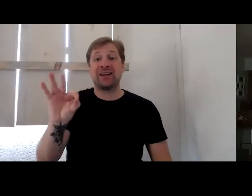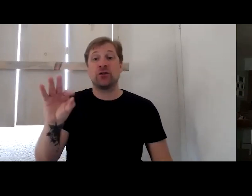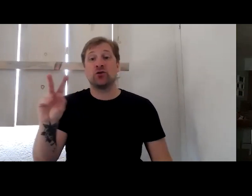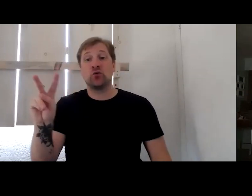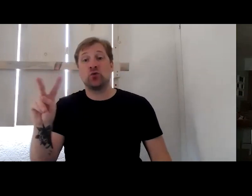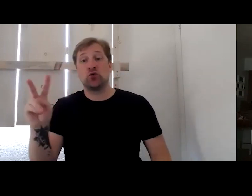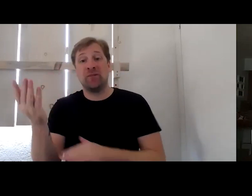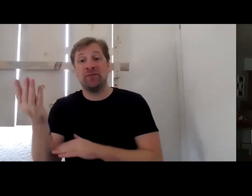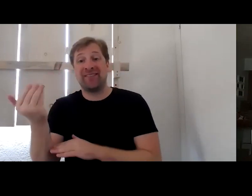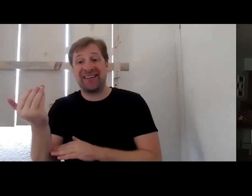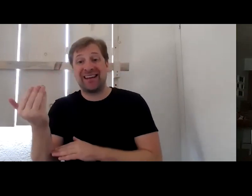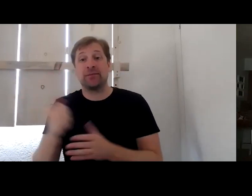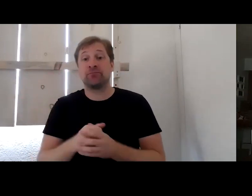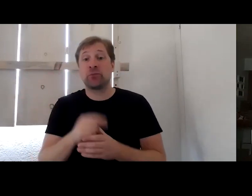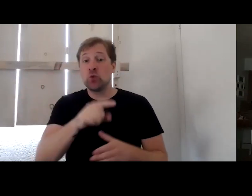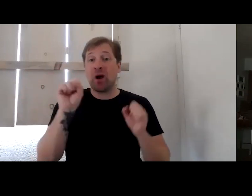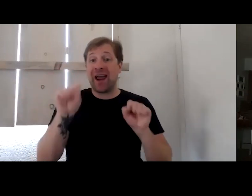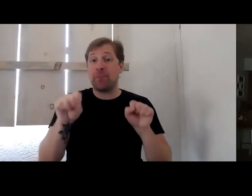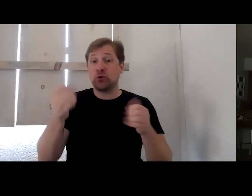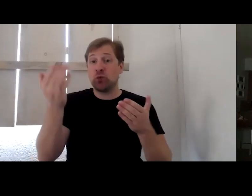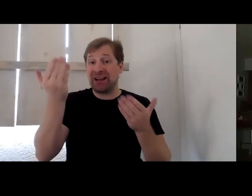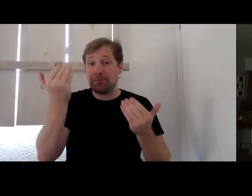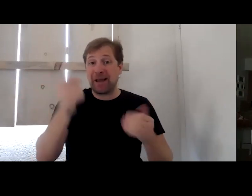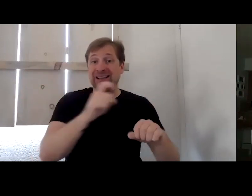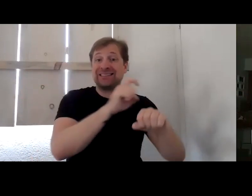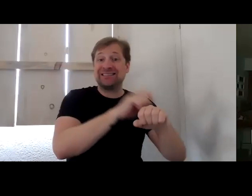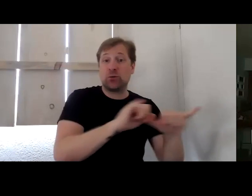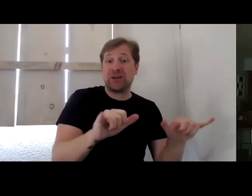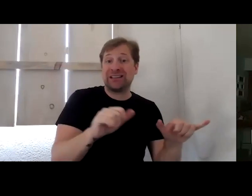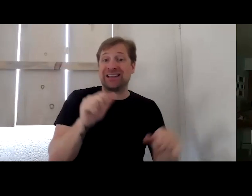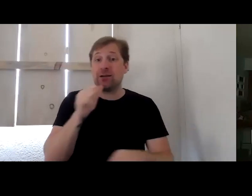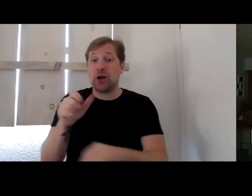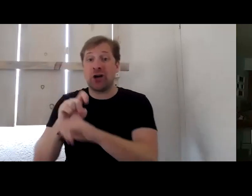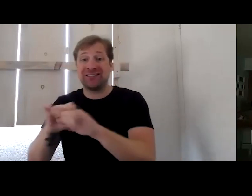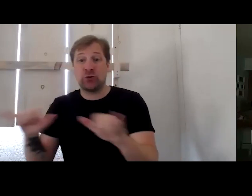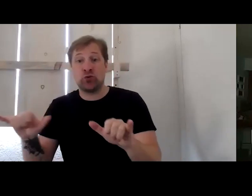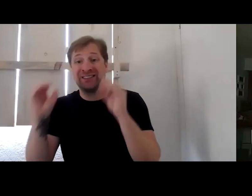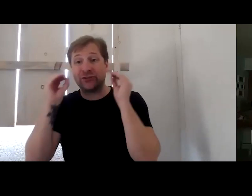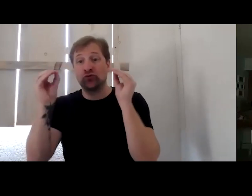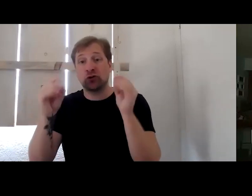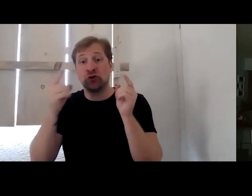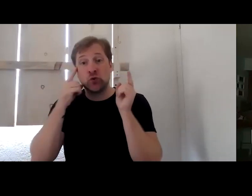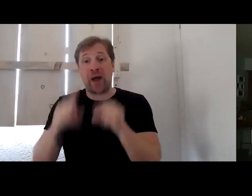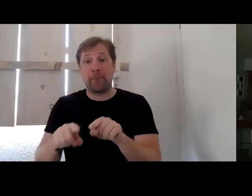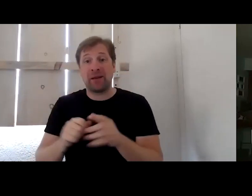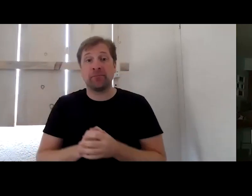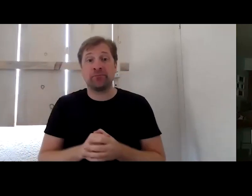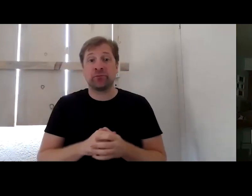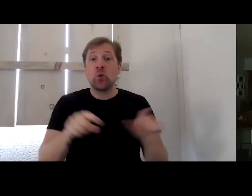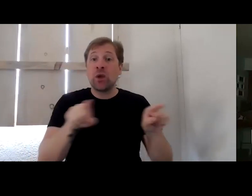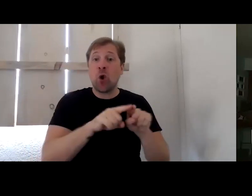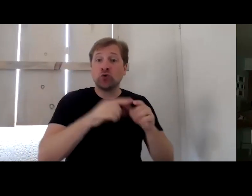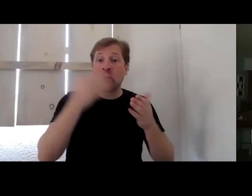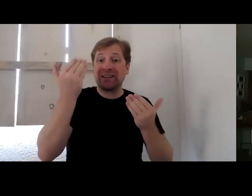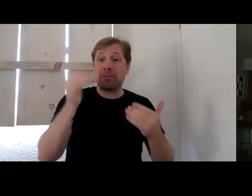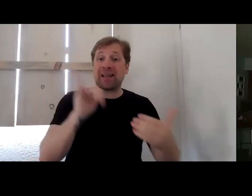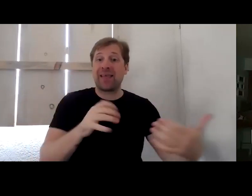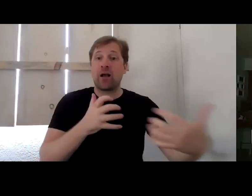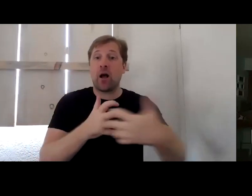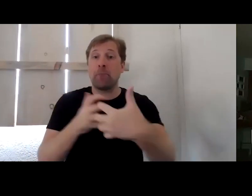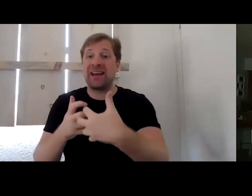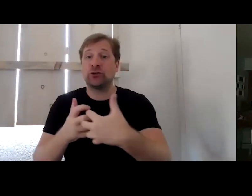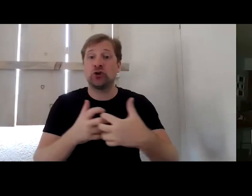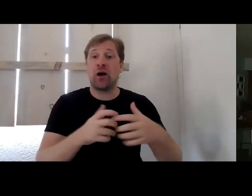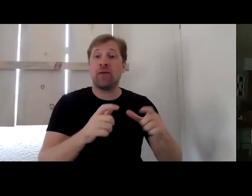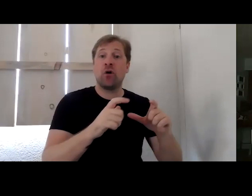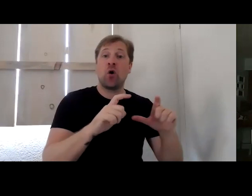times, you can expect synchronous and asynchronous instruction to occur. You can also expect a combination of whole group instruction,